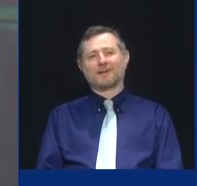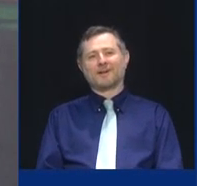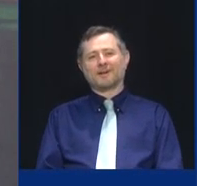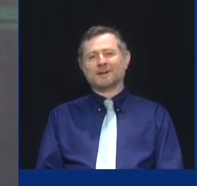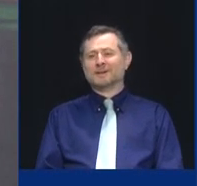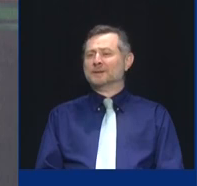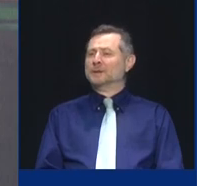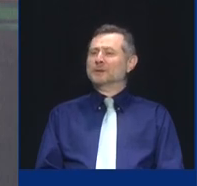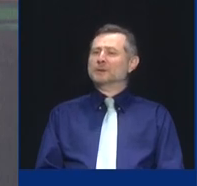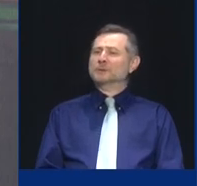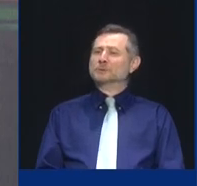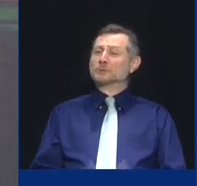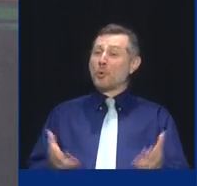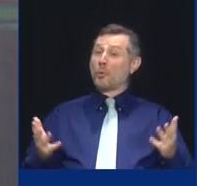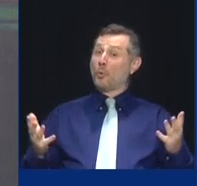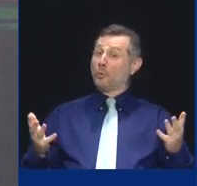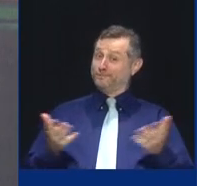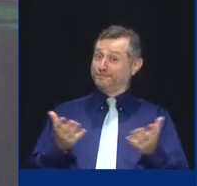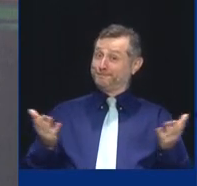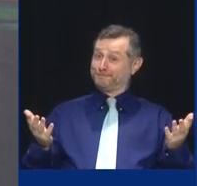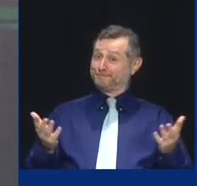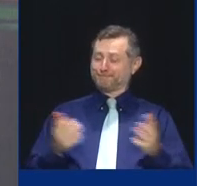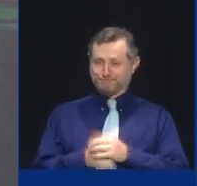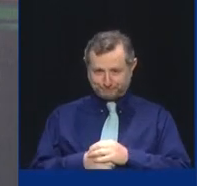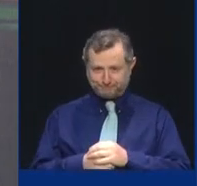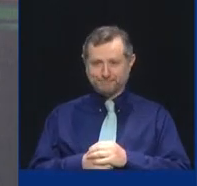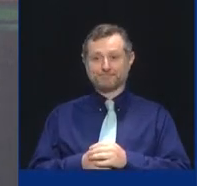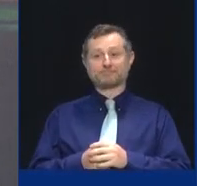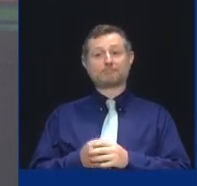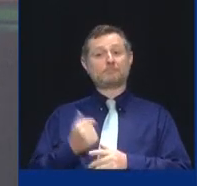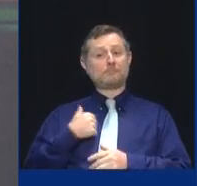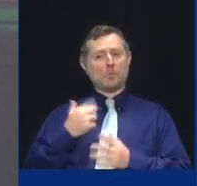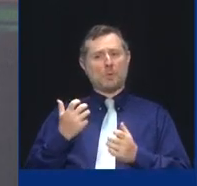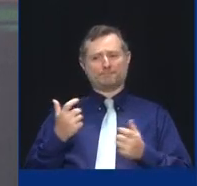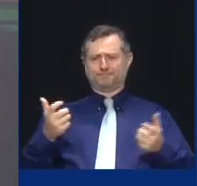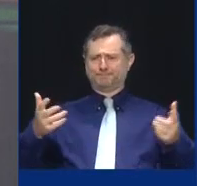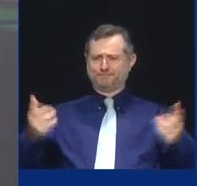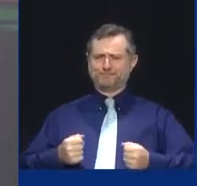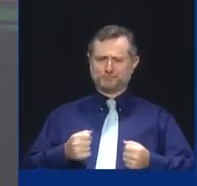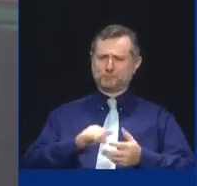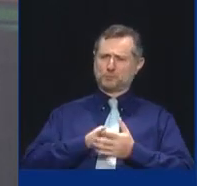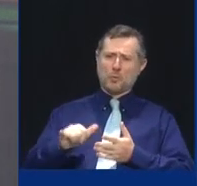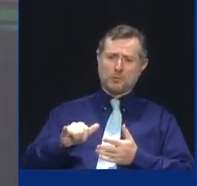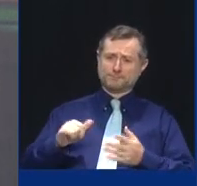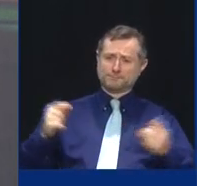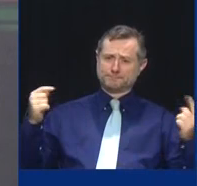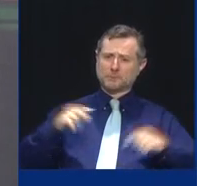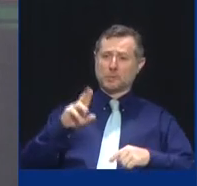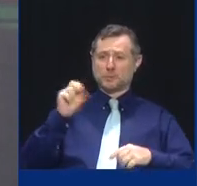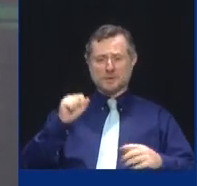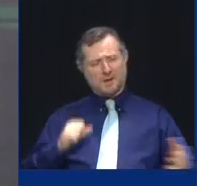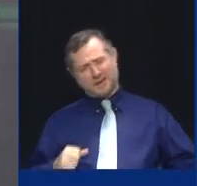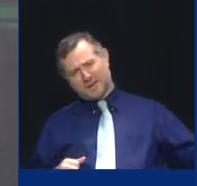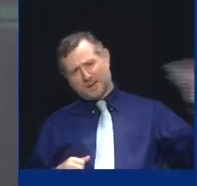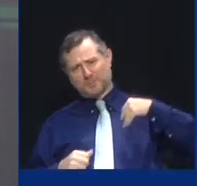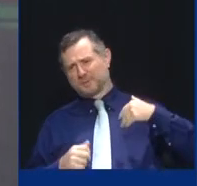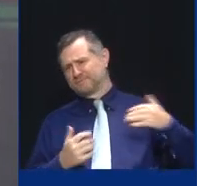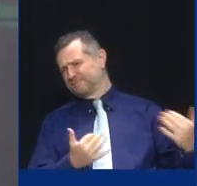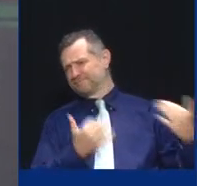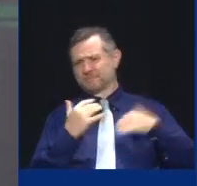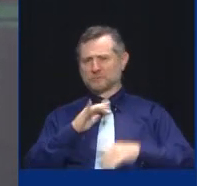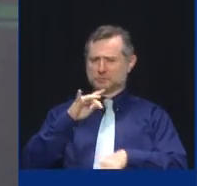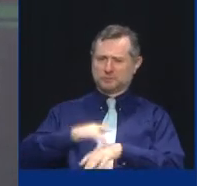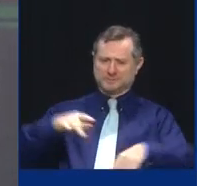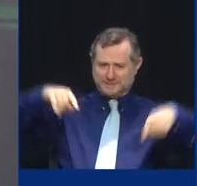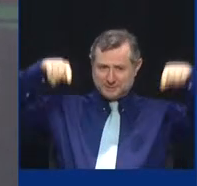So we invite not just New Yorkers, but everyone in the nation. Come see this